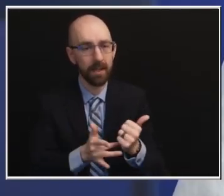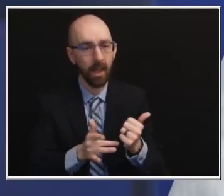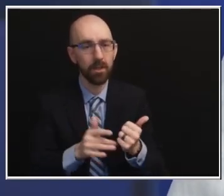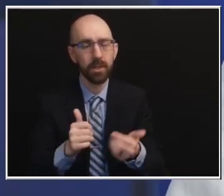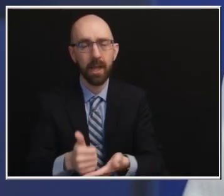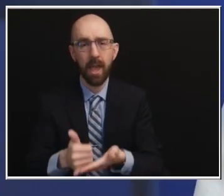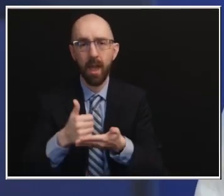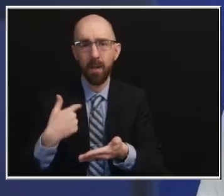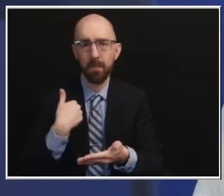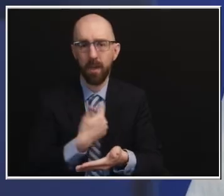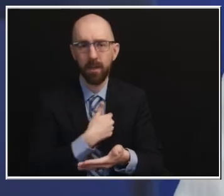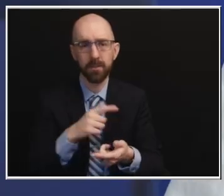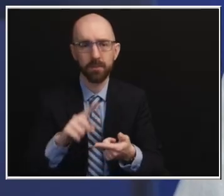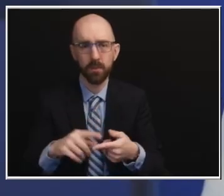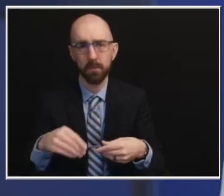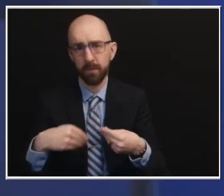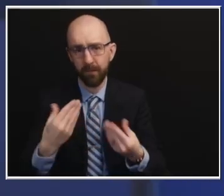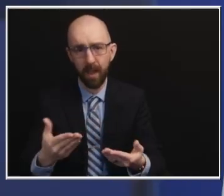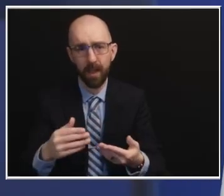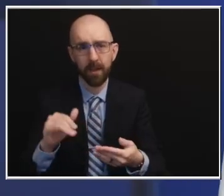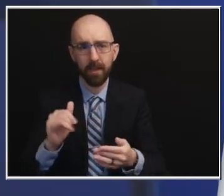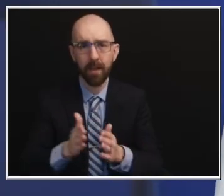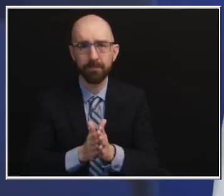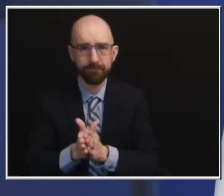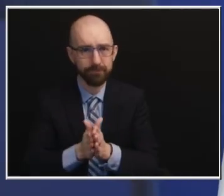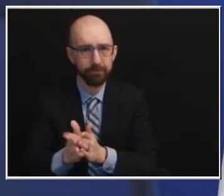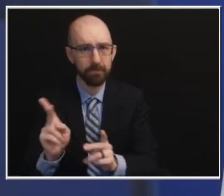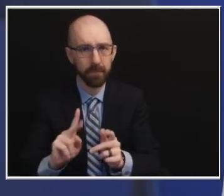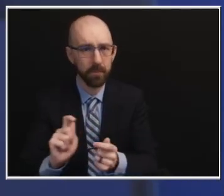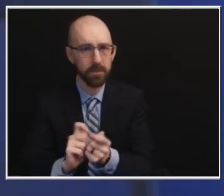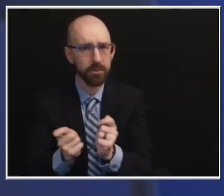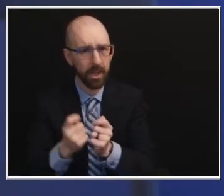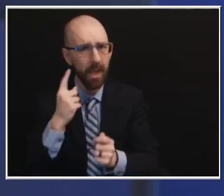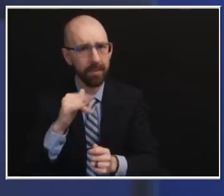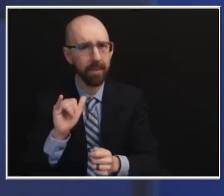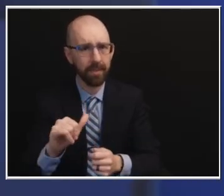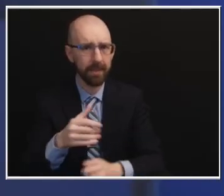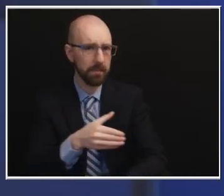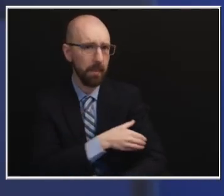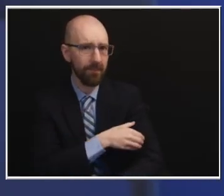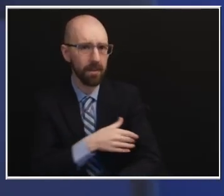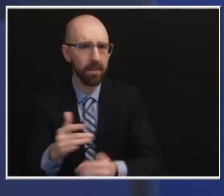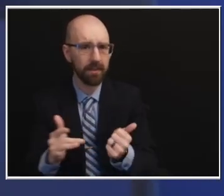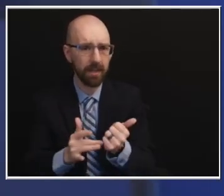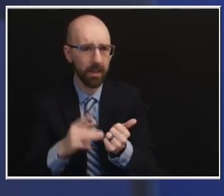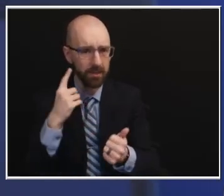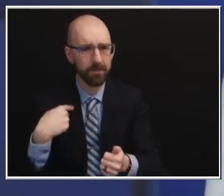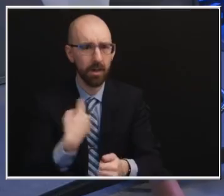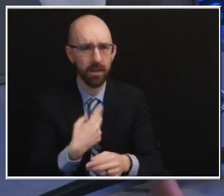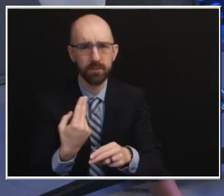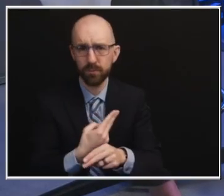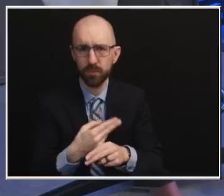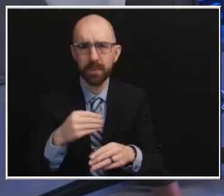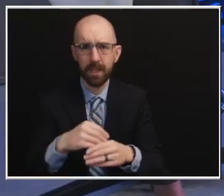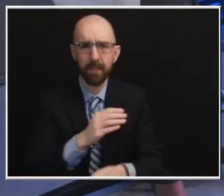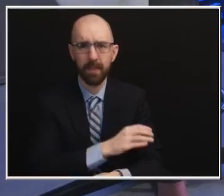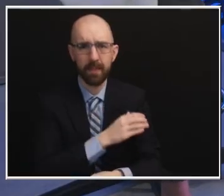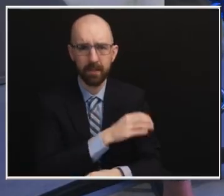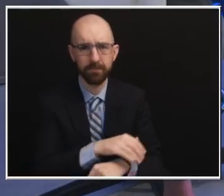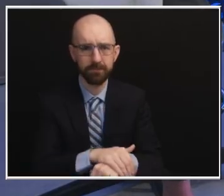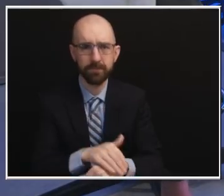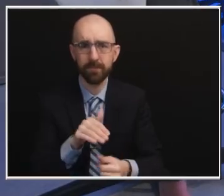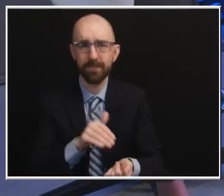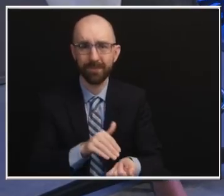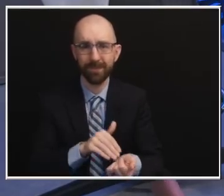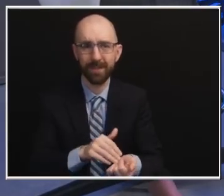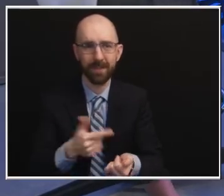to provide that impetus for people to make that change, I think it's a really powerful technology for us to use in the clinic. Dr. Godinowicz?